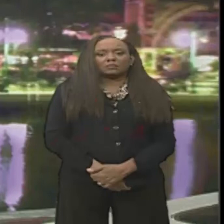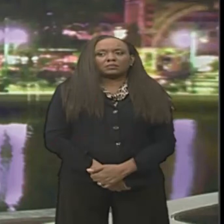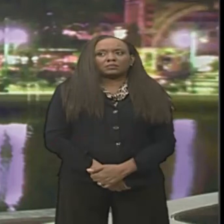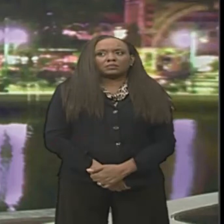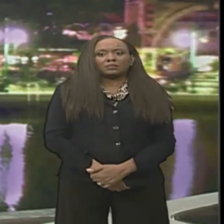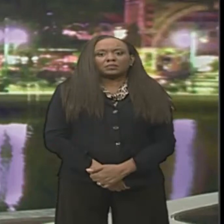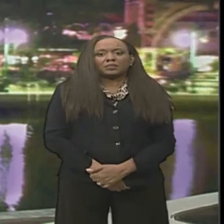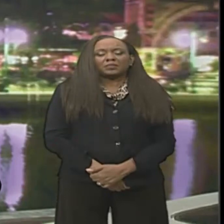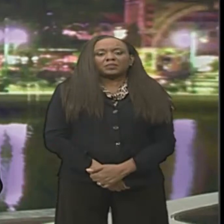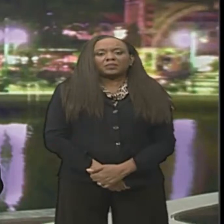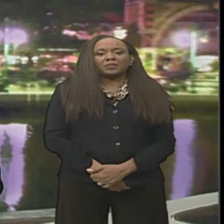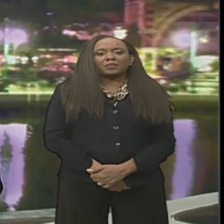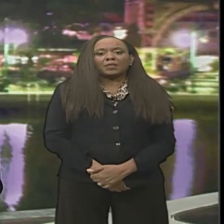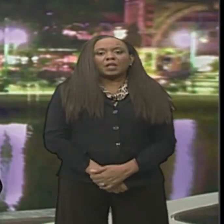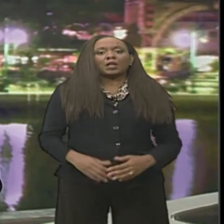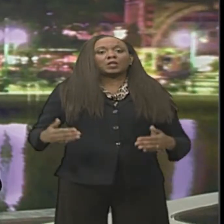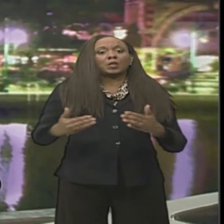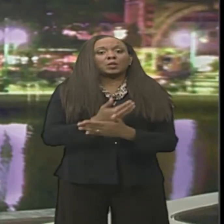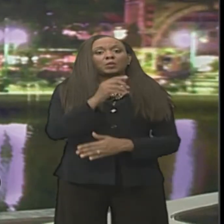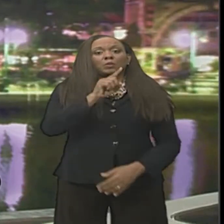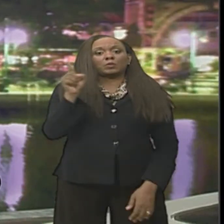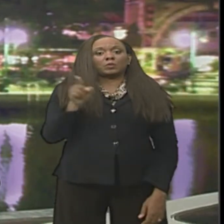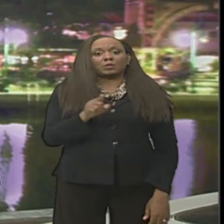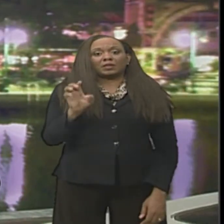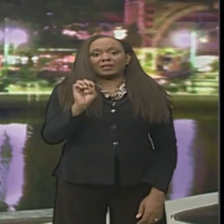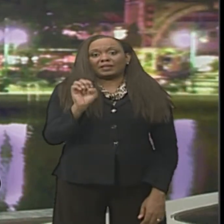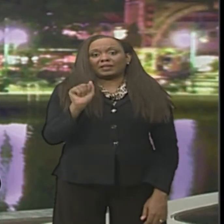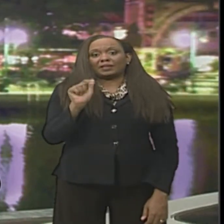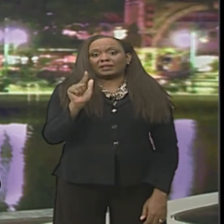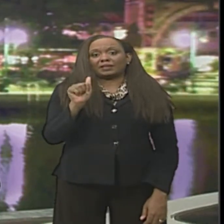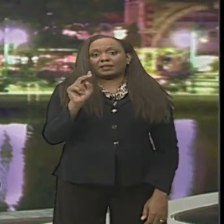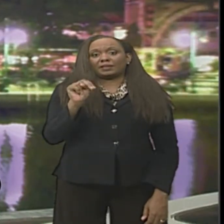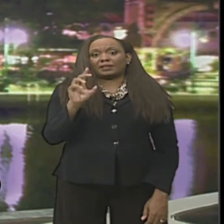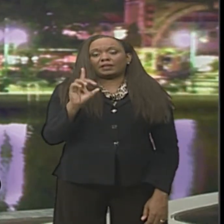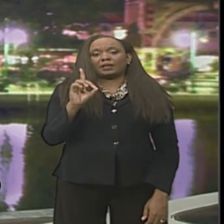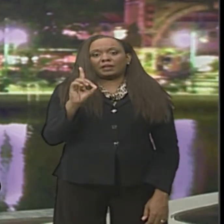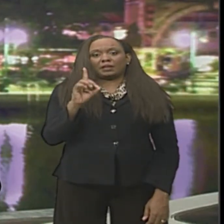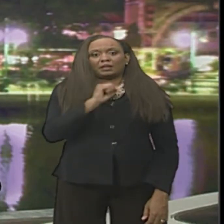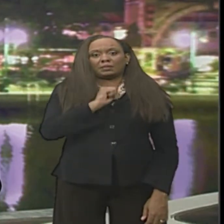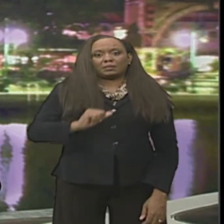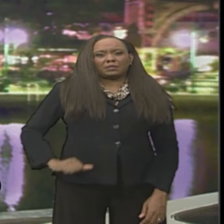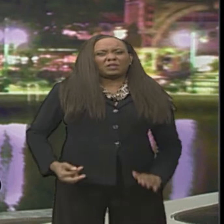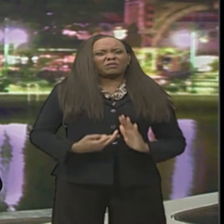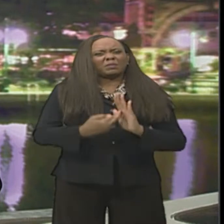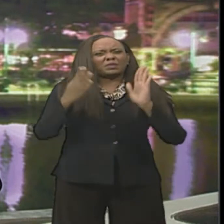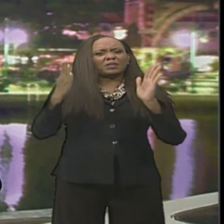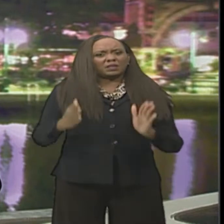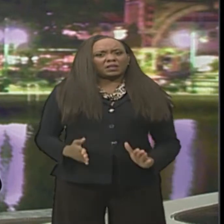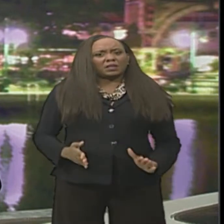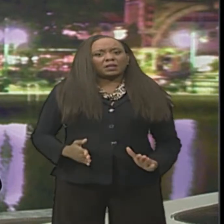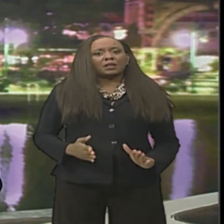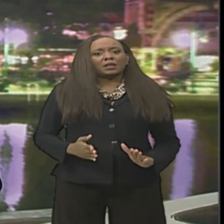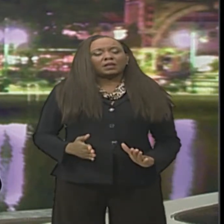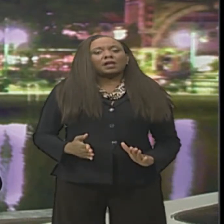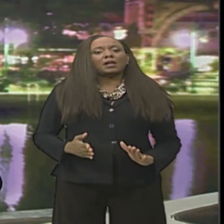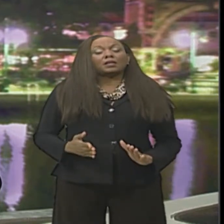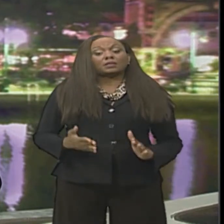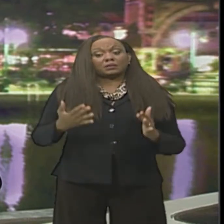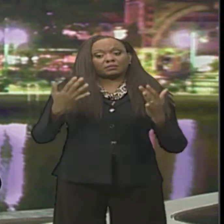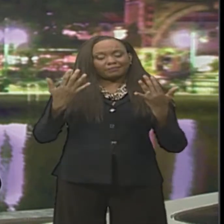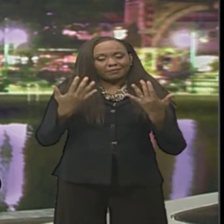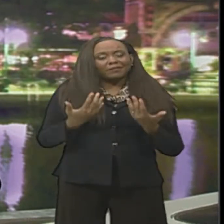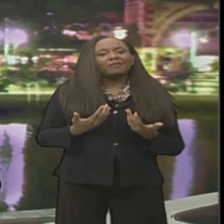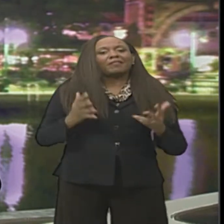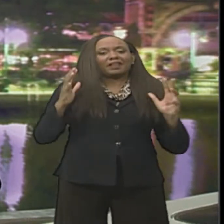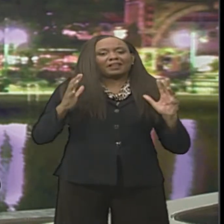particular. New Zealand's High Commissioner to Barbados, Jan Henderson, has ended what's been described as a very